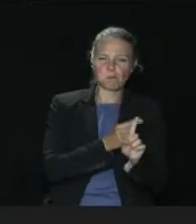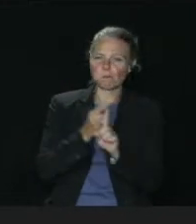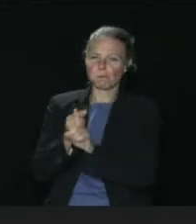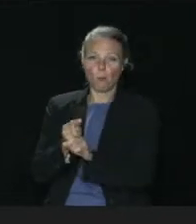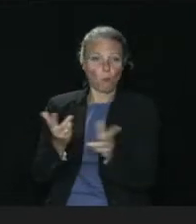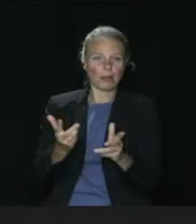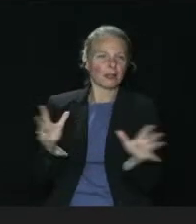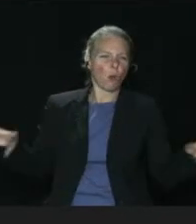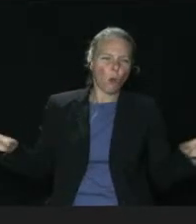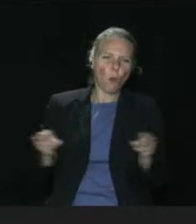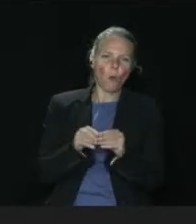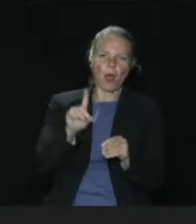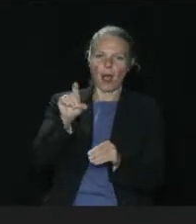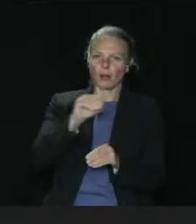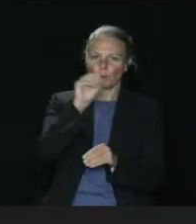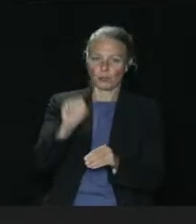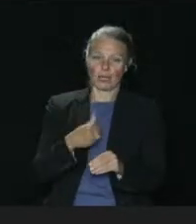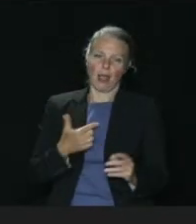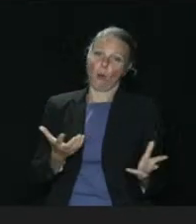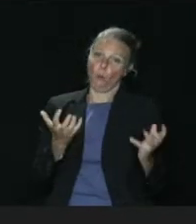population.